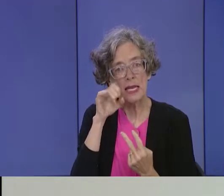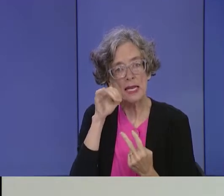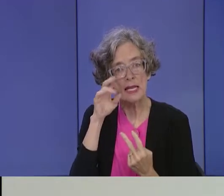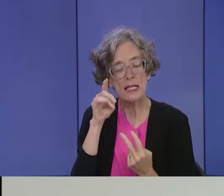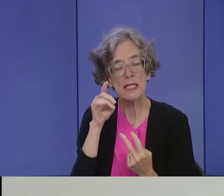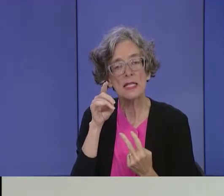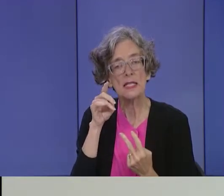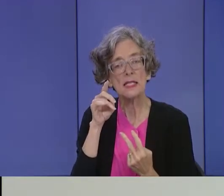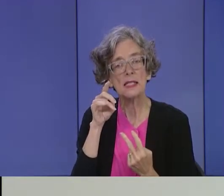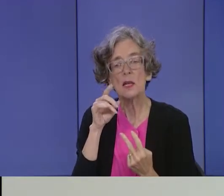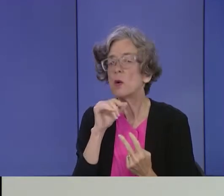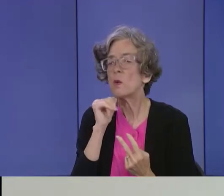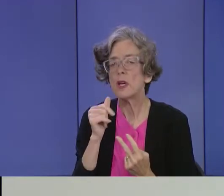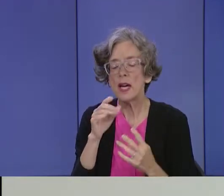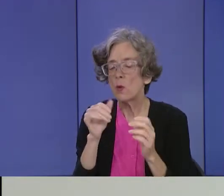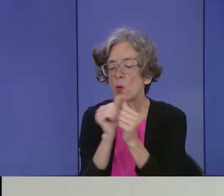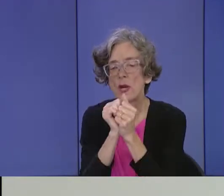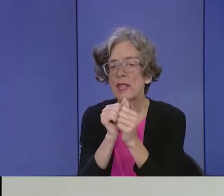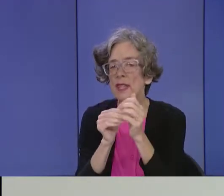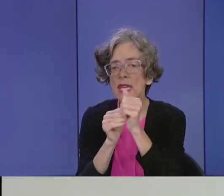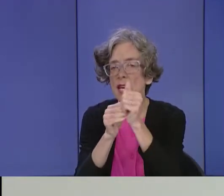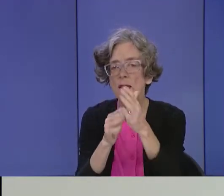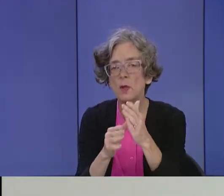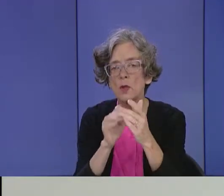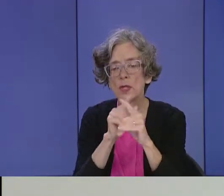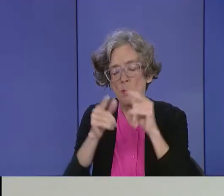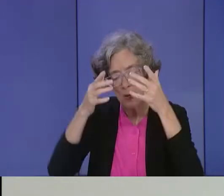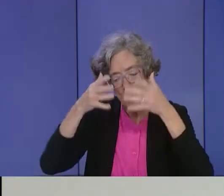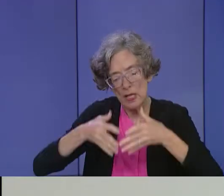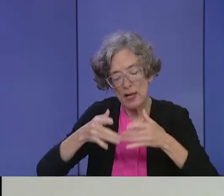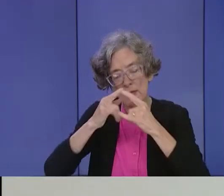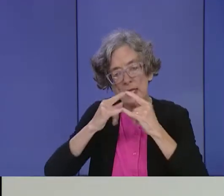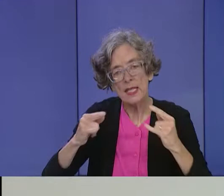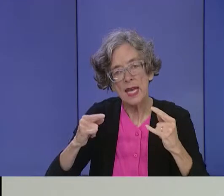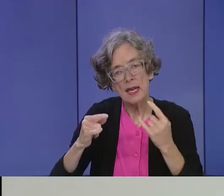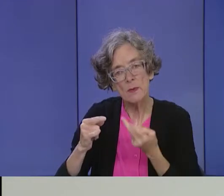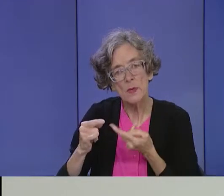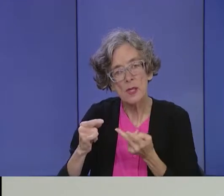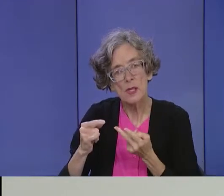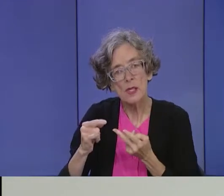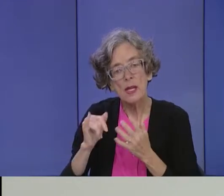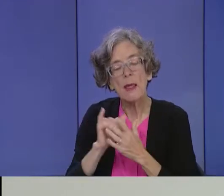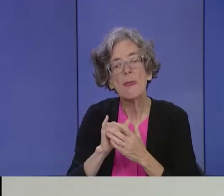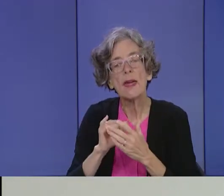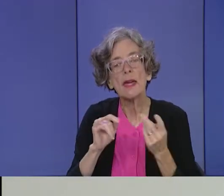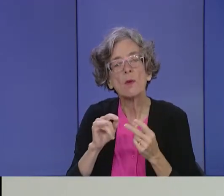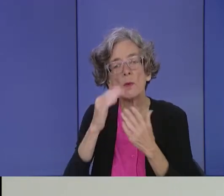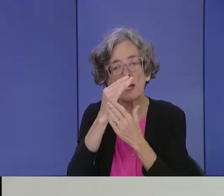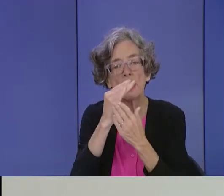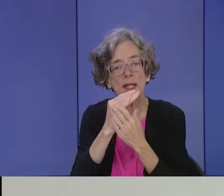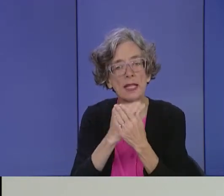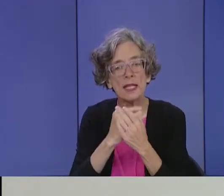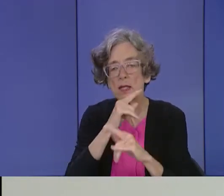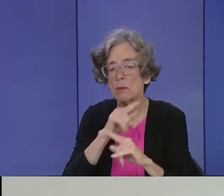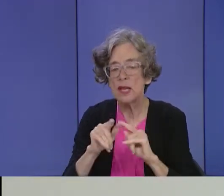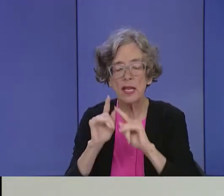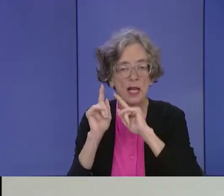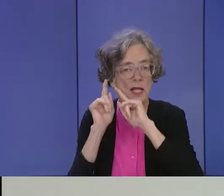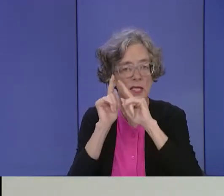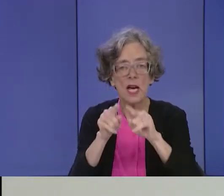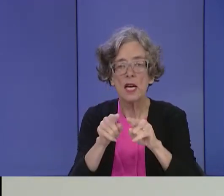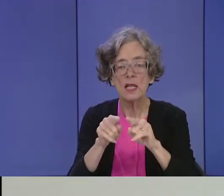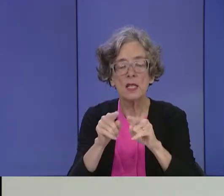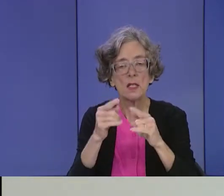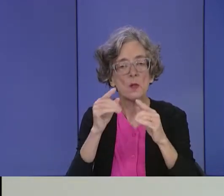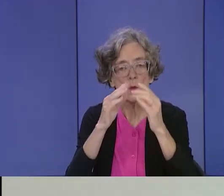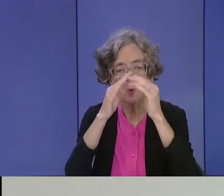Medad, were not in the gathering, but had been left in the camp. They too had been on the list, but had not gone out